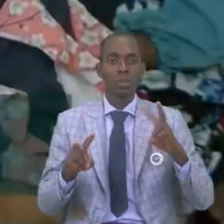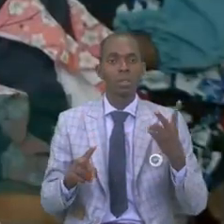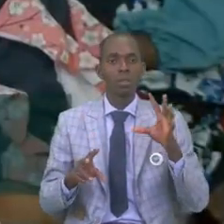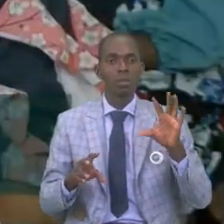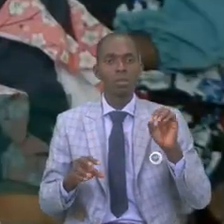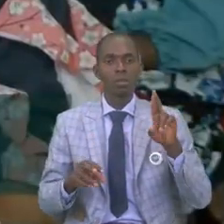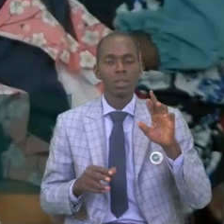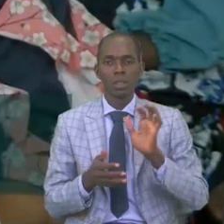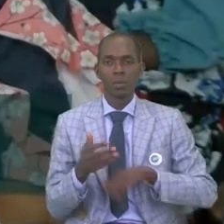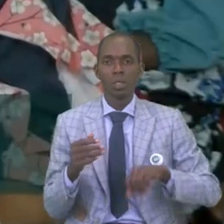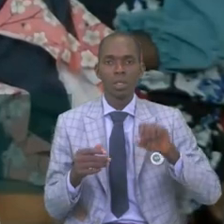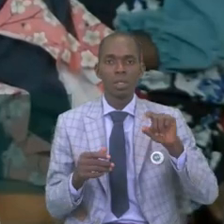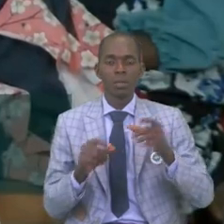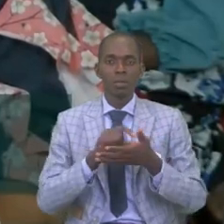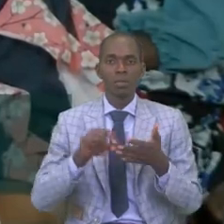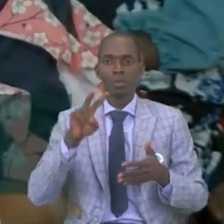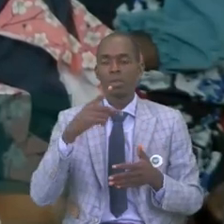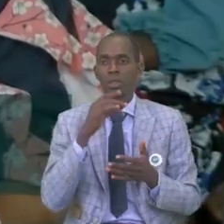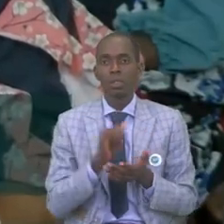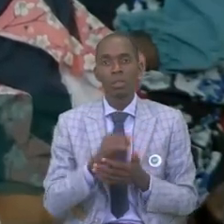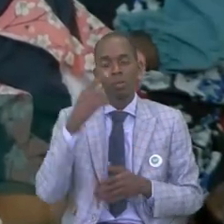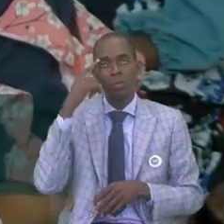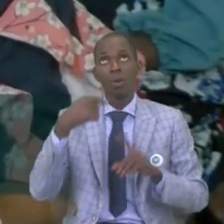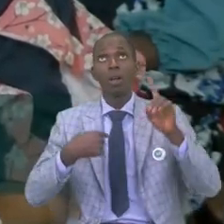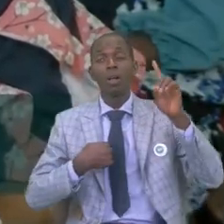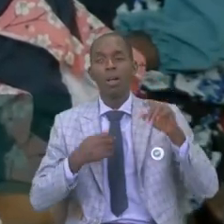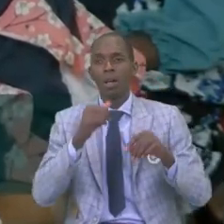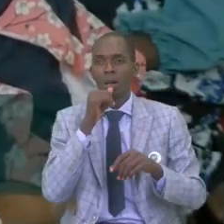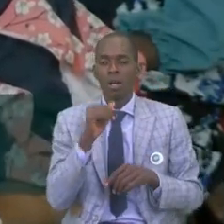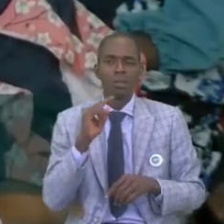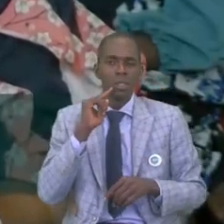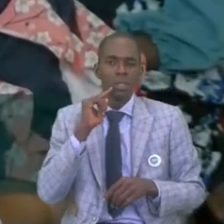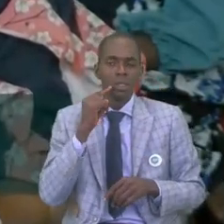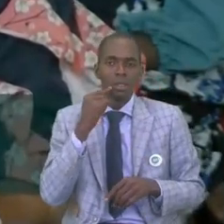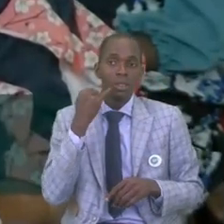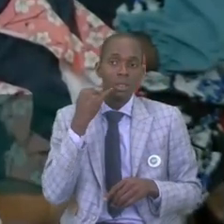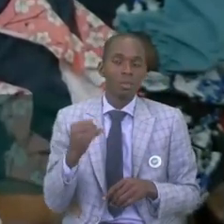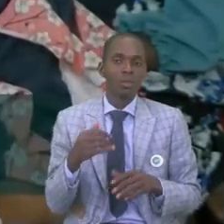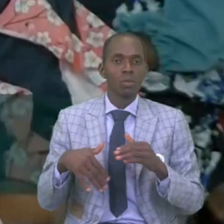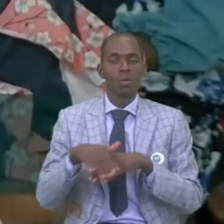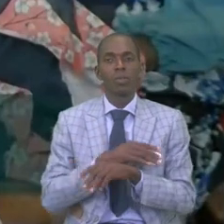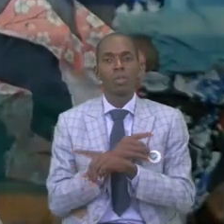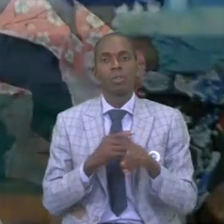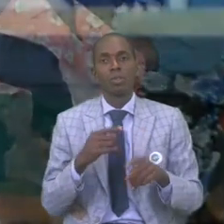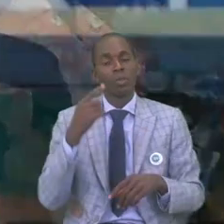it says, for I am jealous over you with godly jealousy, for I have